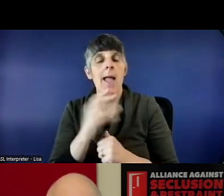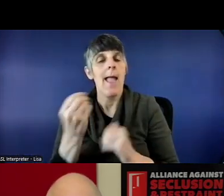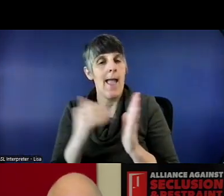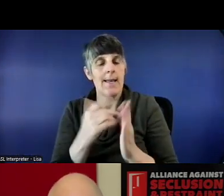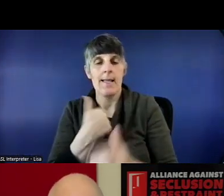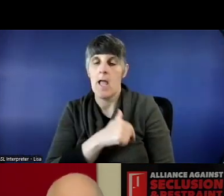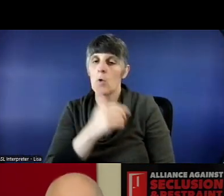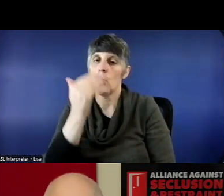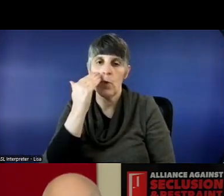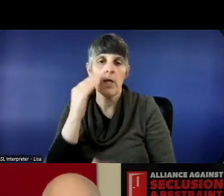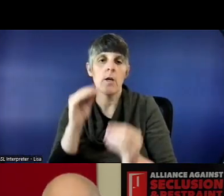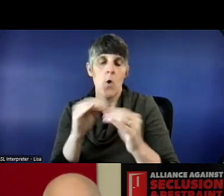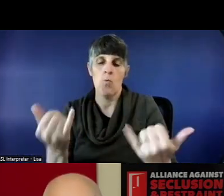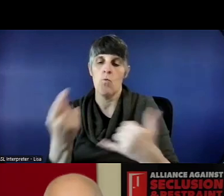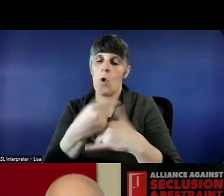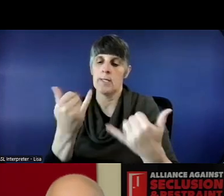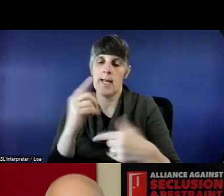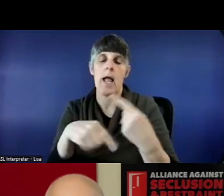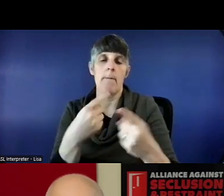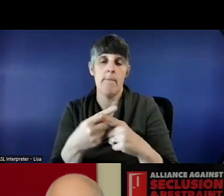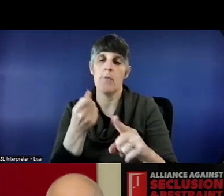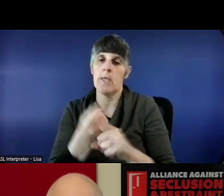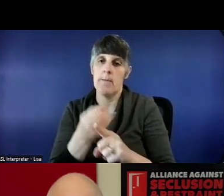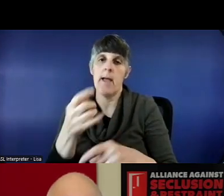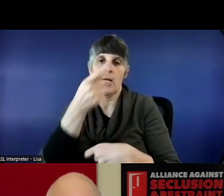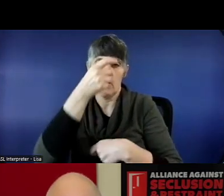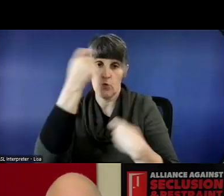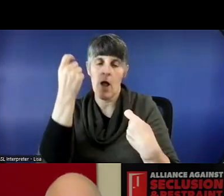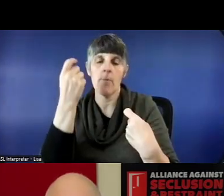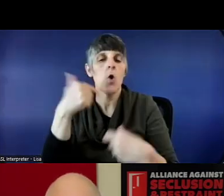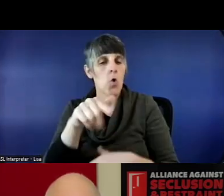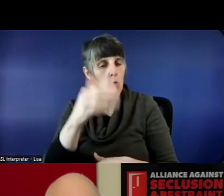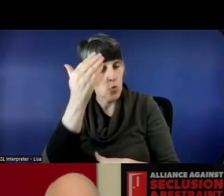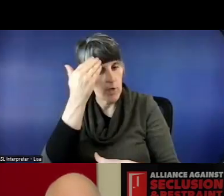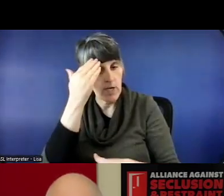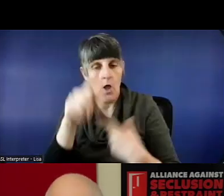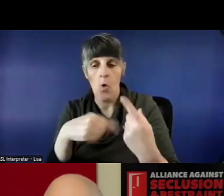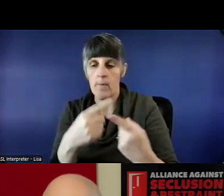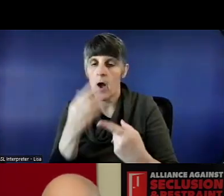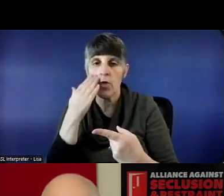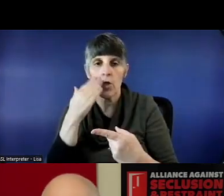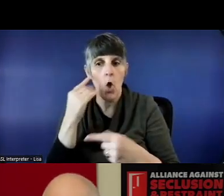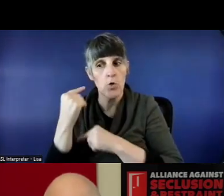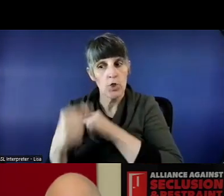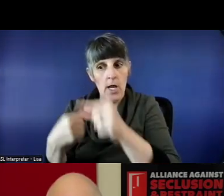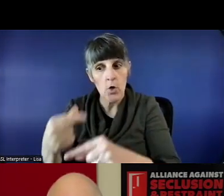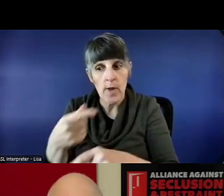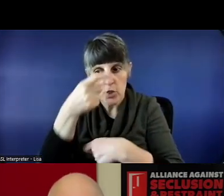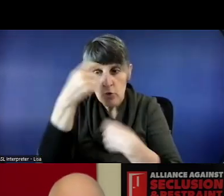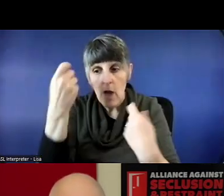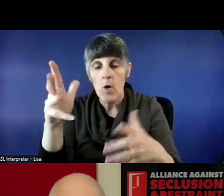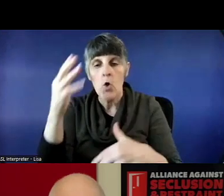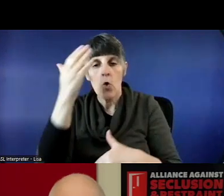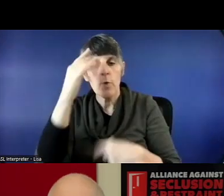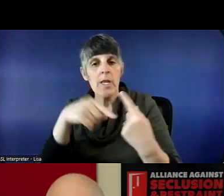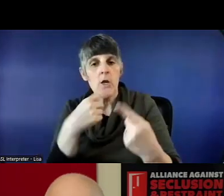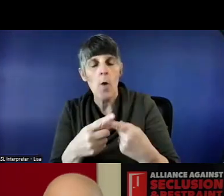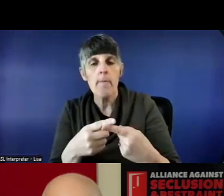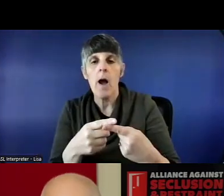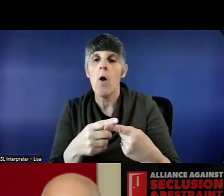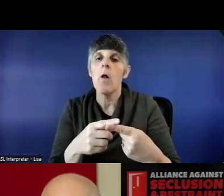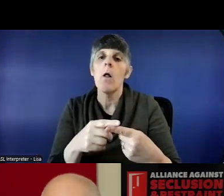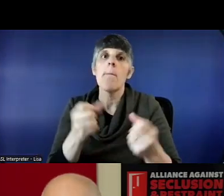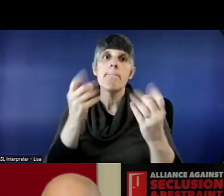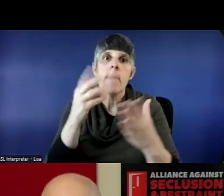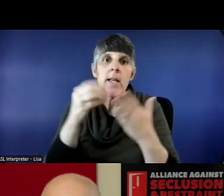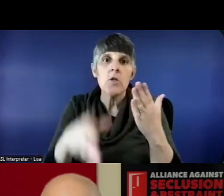we know more today about the impact of trauma. We know about generational trauma. We know about the many students